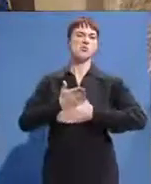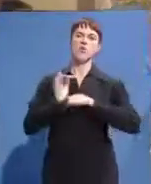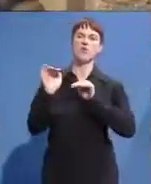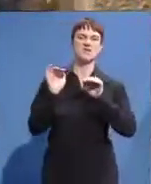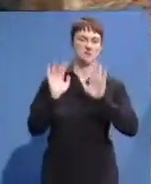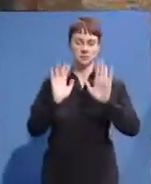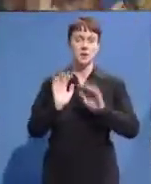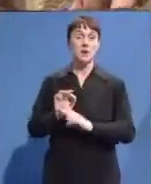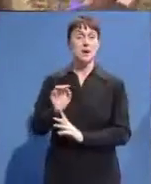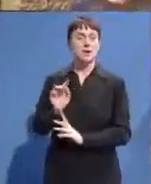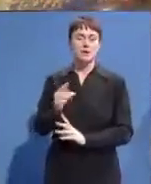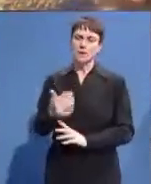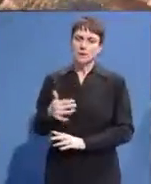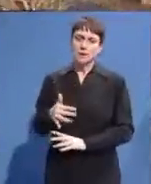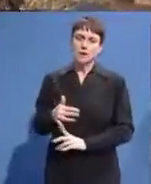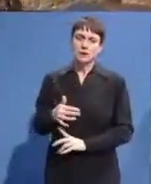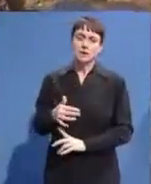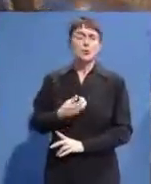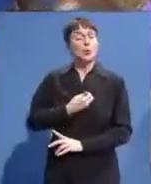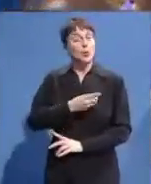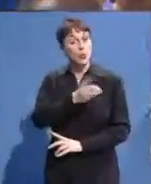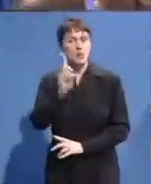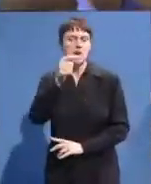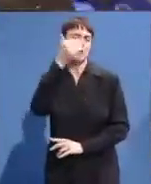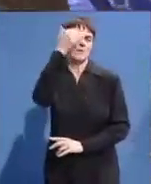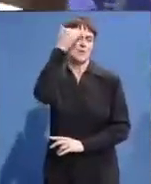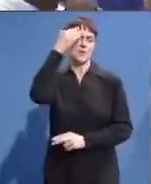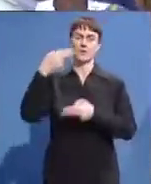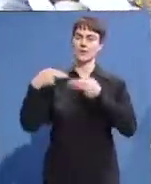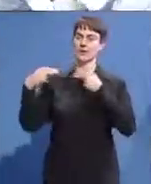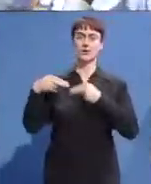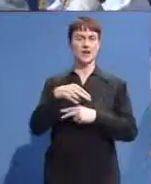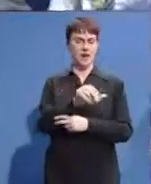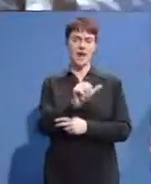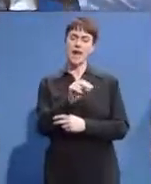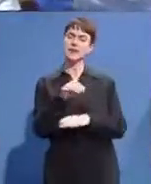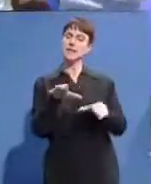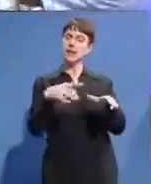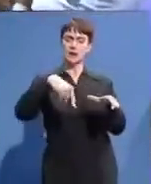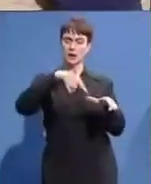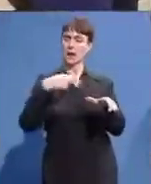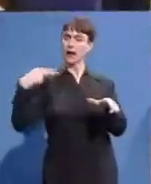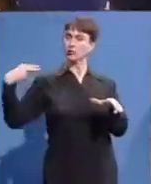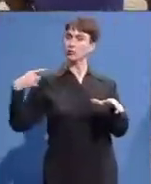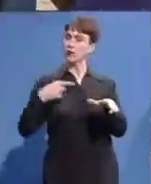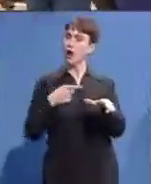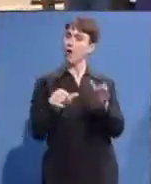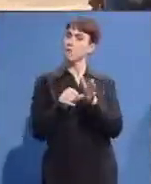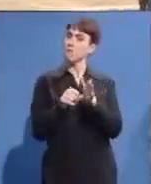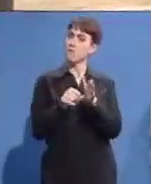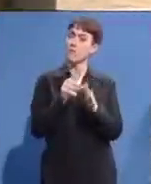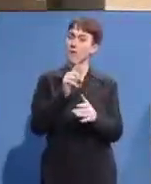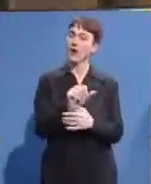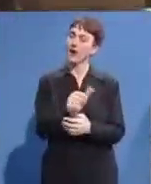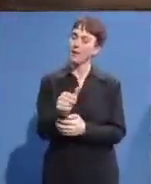young people actually to know the history, and not only the history of the ANC. I mean, there were other important players too. Many of